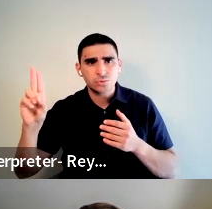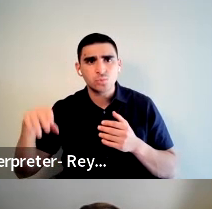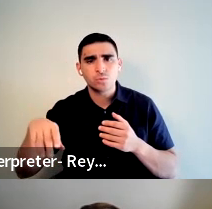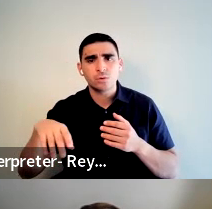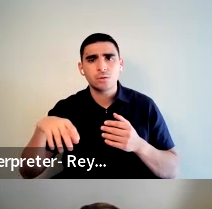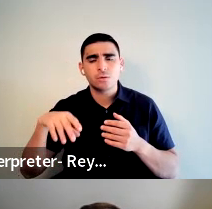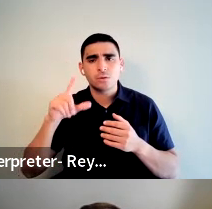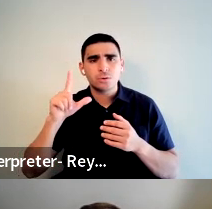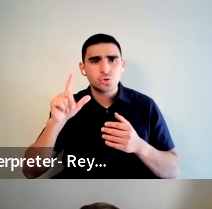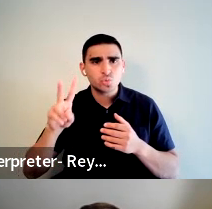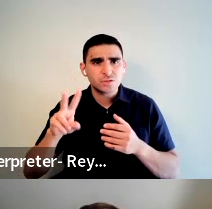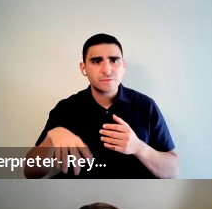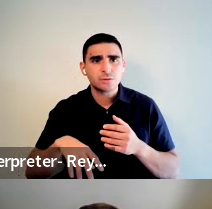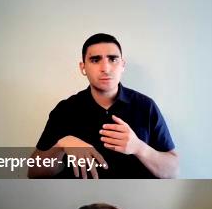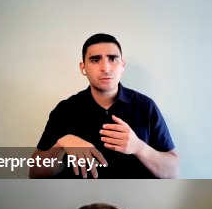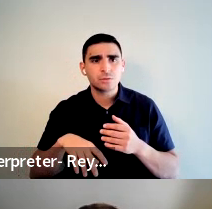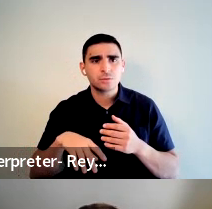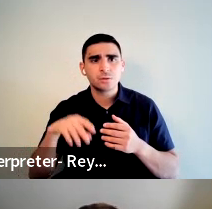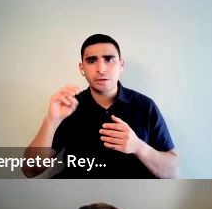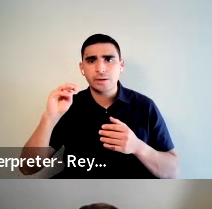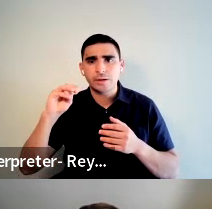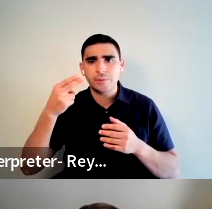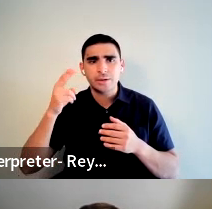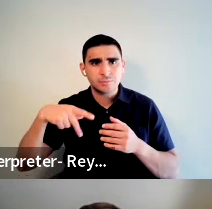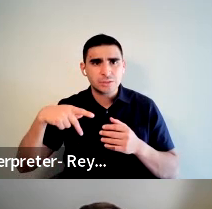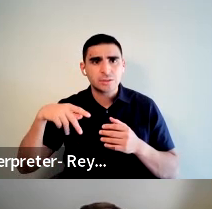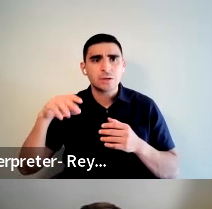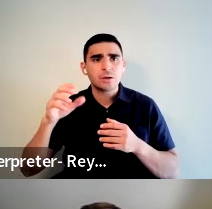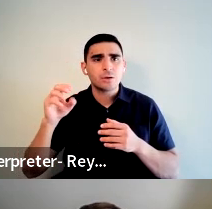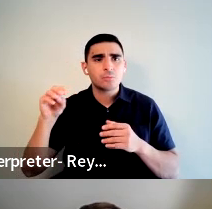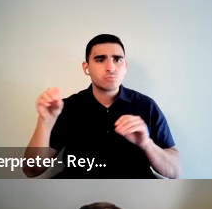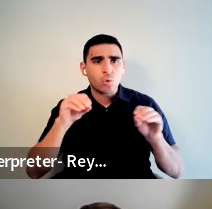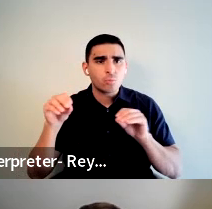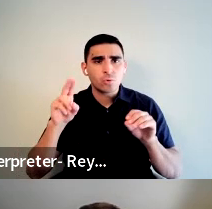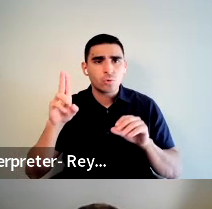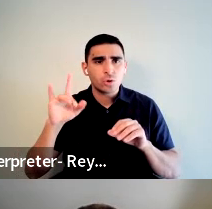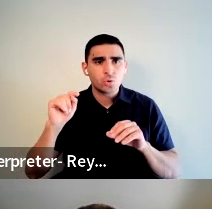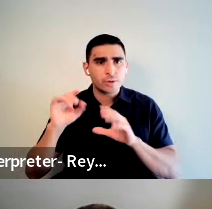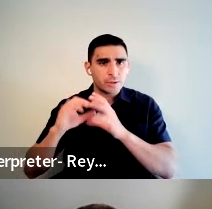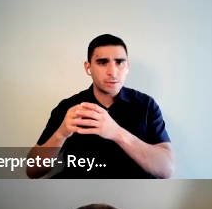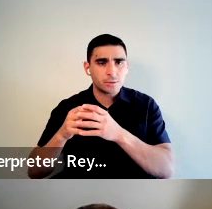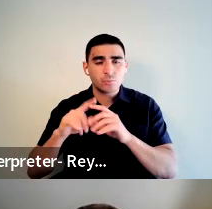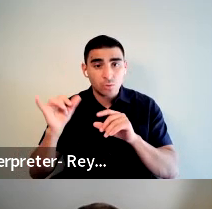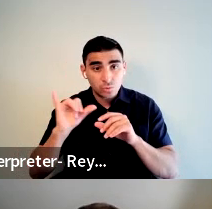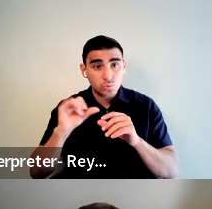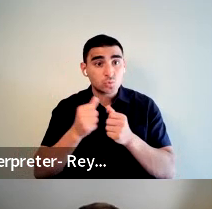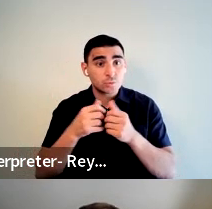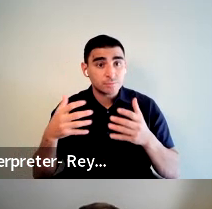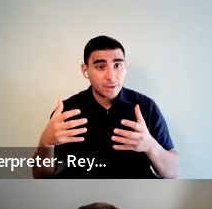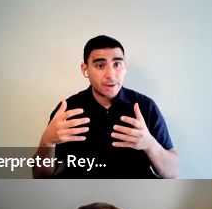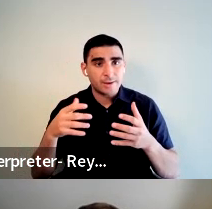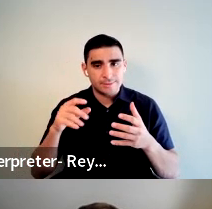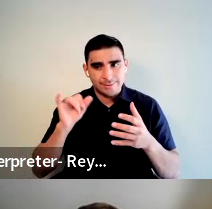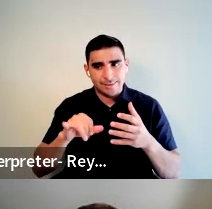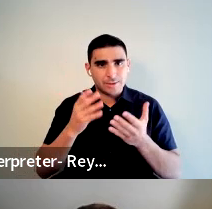well, Louisville as well, MHP's mobile unit, but also to expand and ensure that such